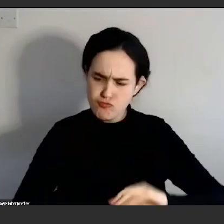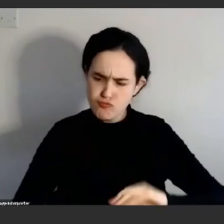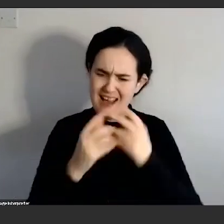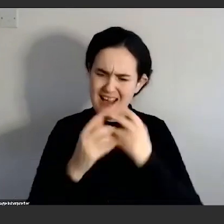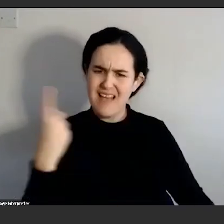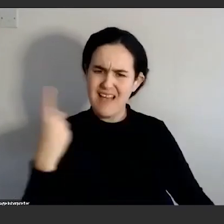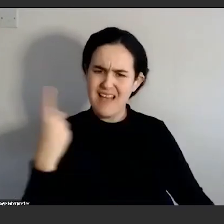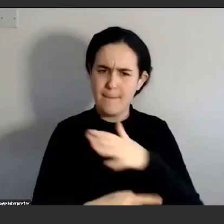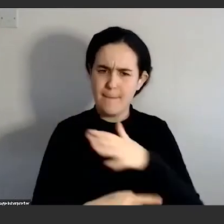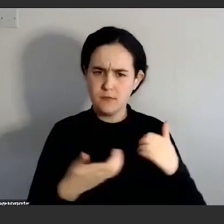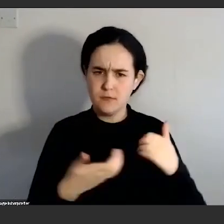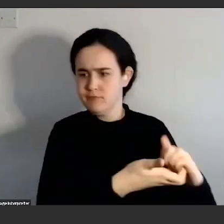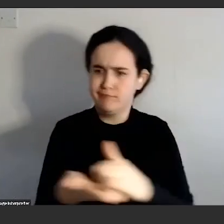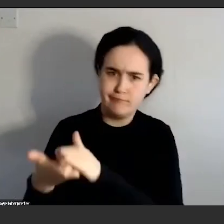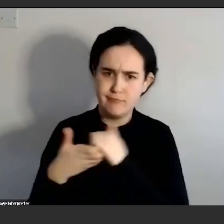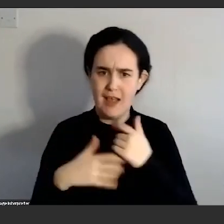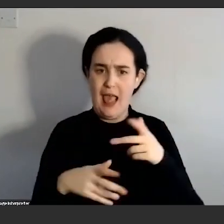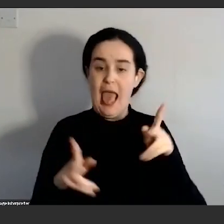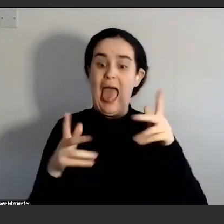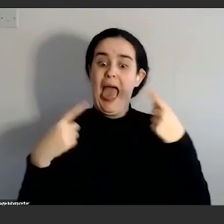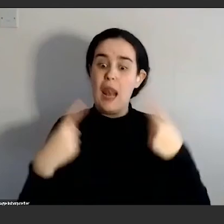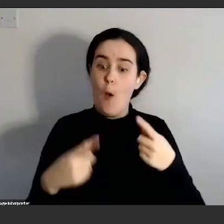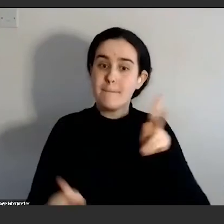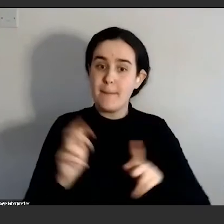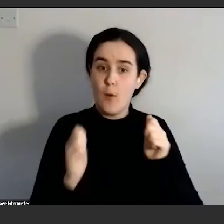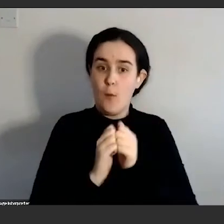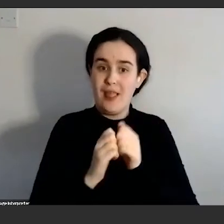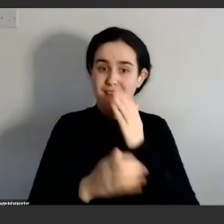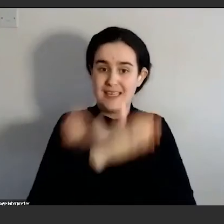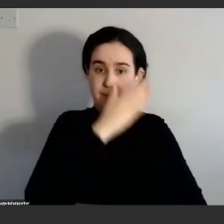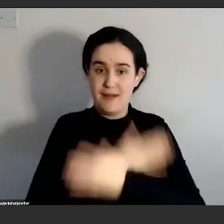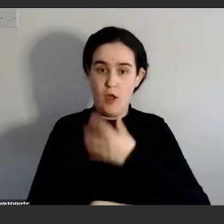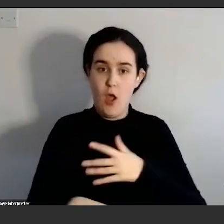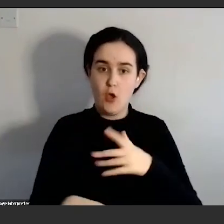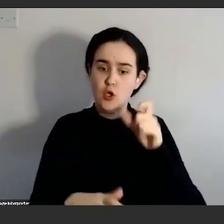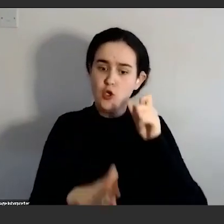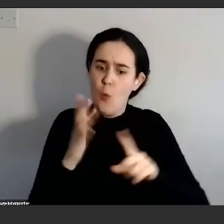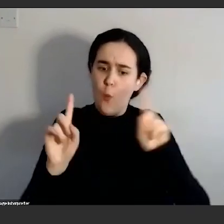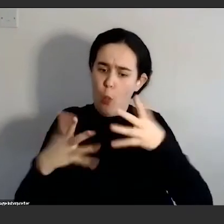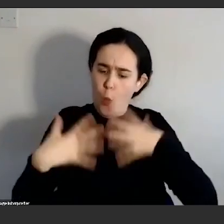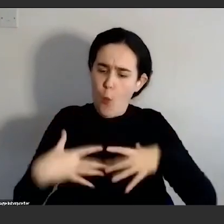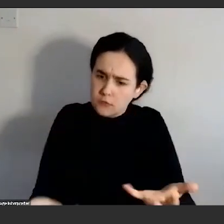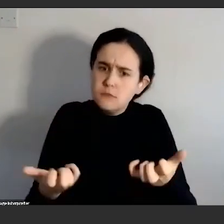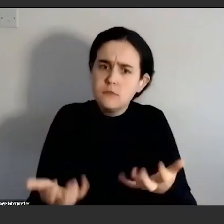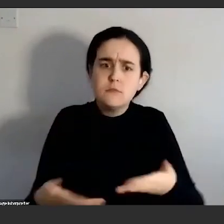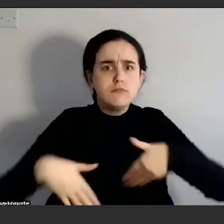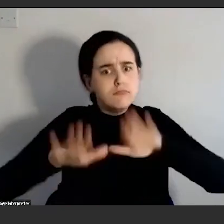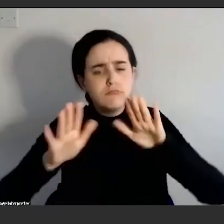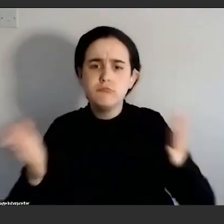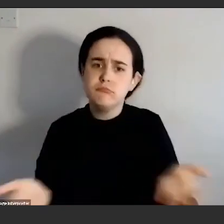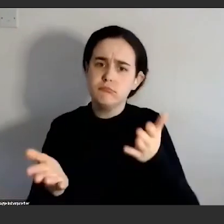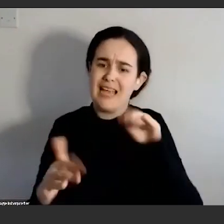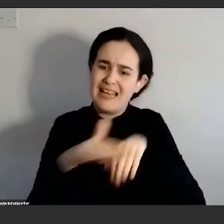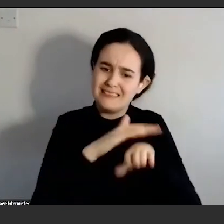inequities. COVID has done nothing more than brutally exposed what everybody on this call today has